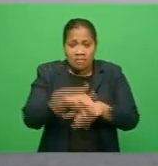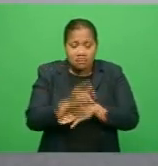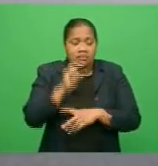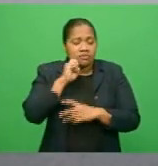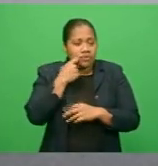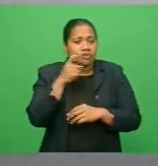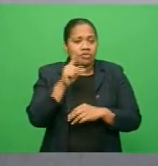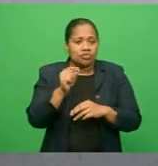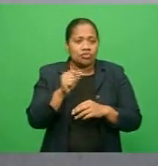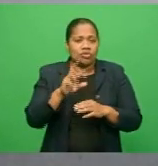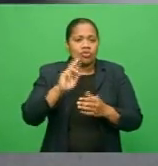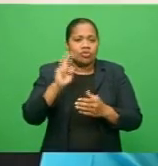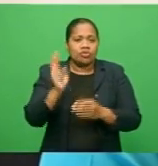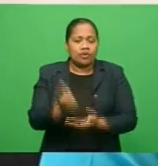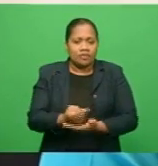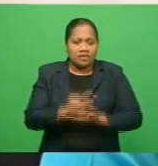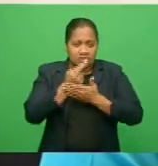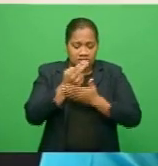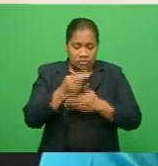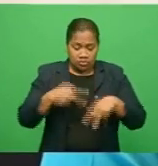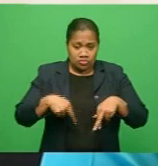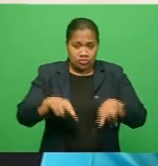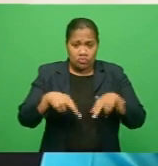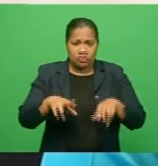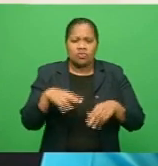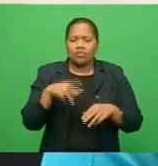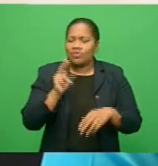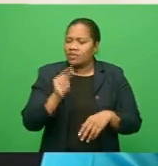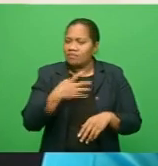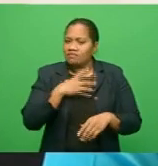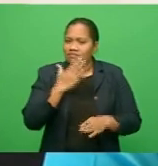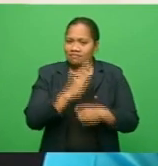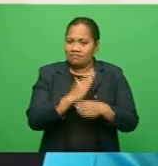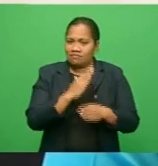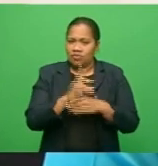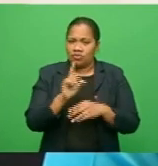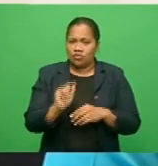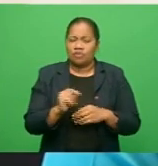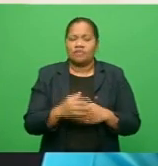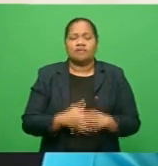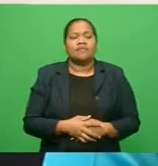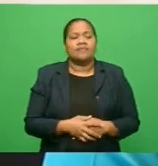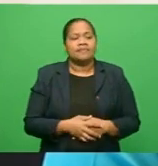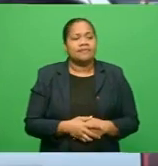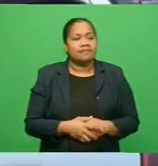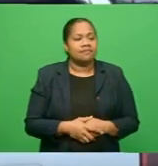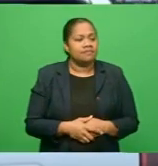few more works to be done to get the thing up to the level of service that's required.